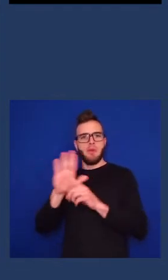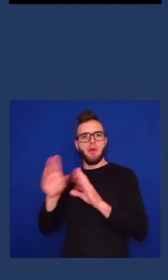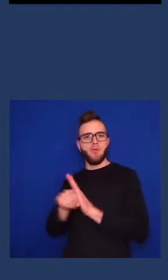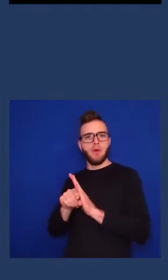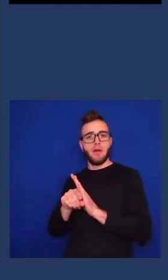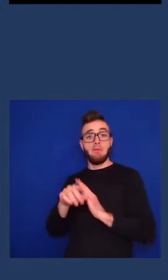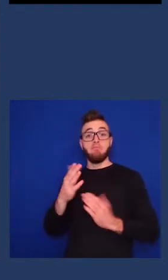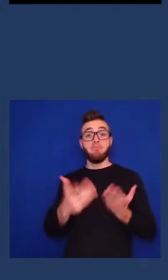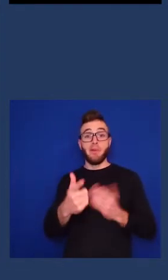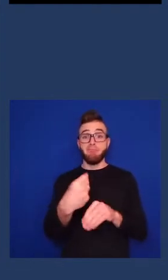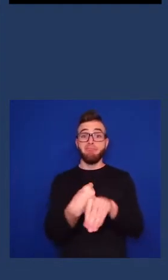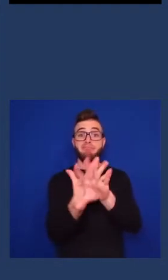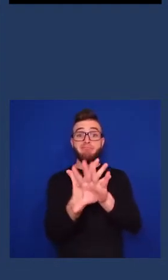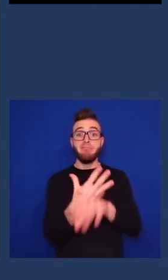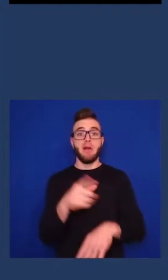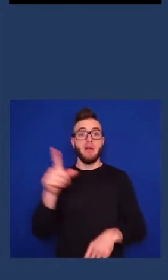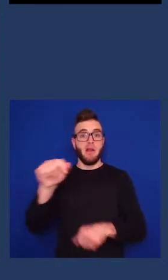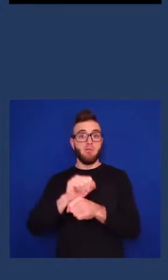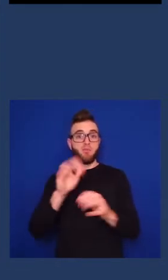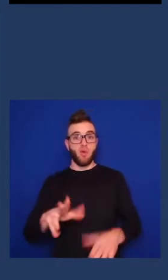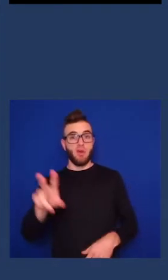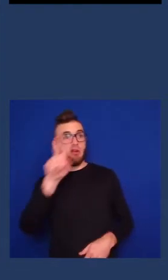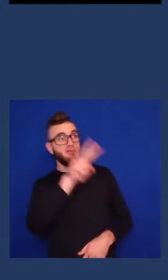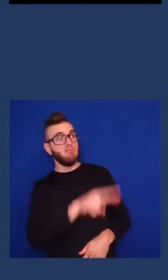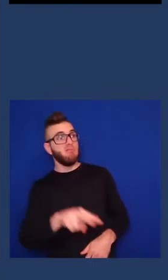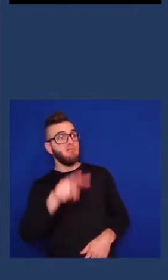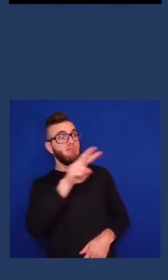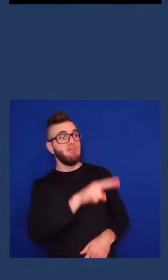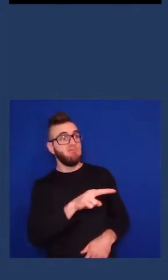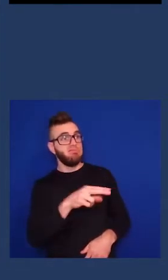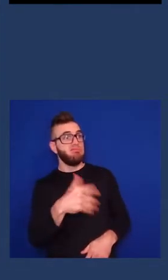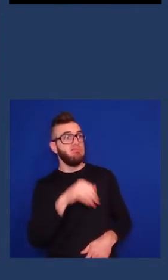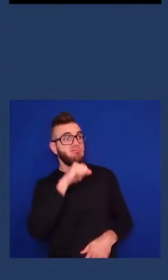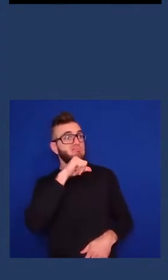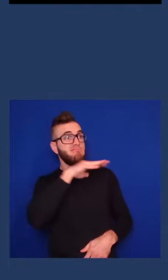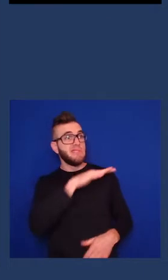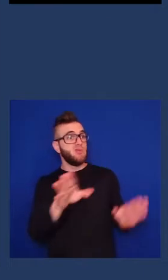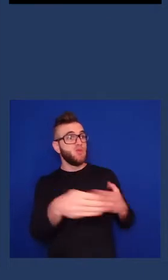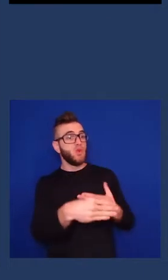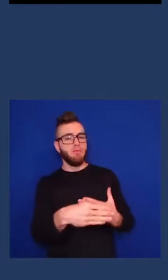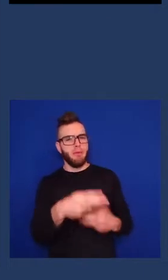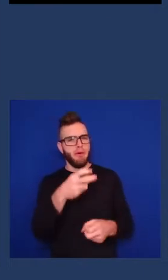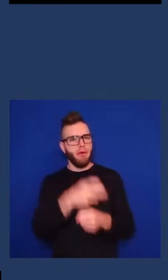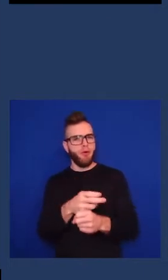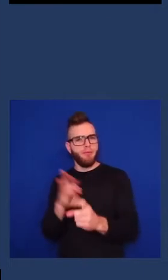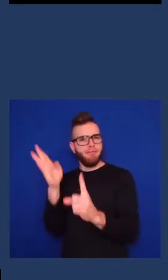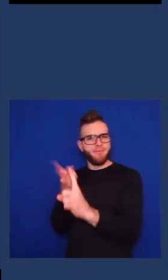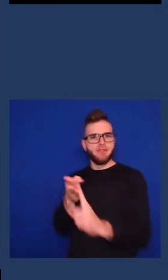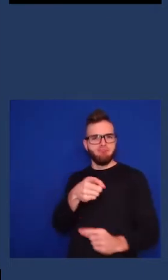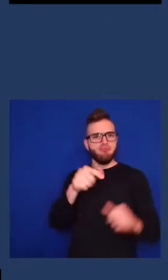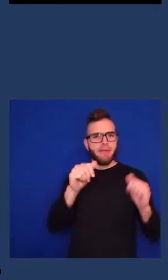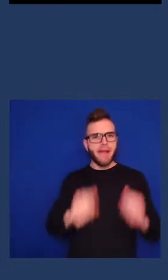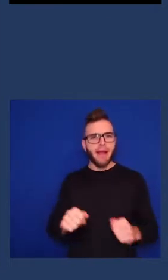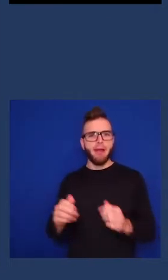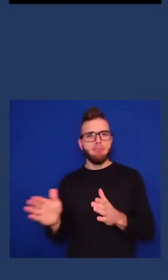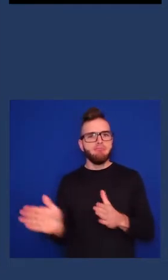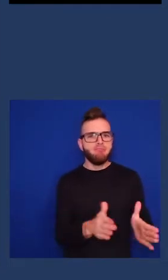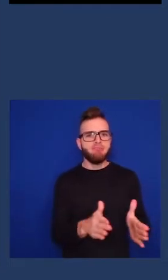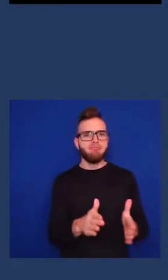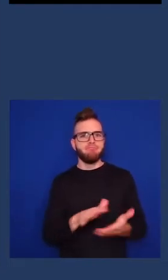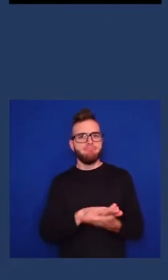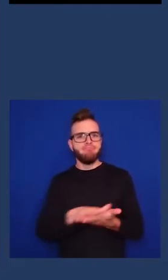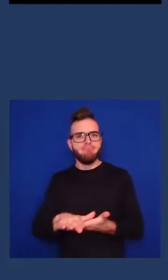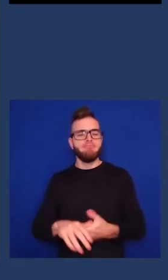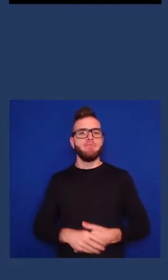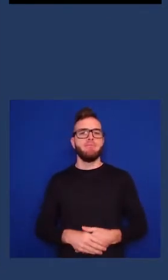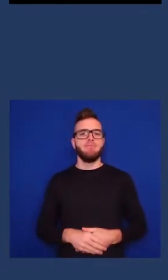going to be hard to convince an employer that you're detail-oriented and organized if you really have a messy room. So there's two graphics